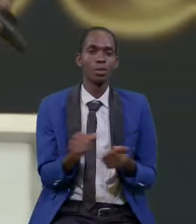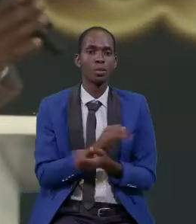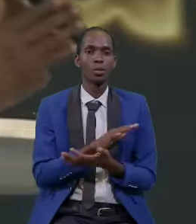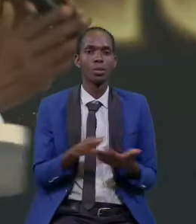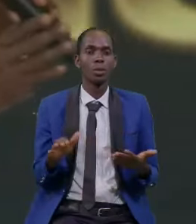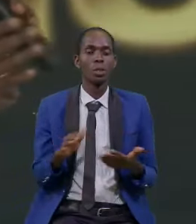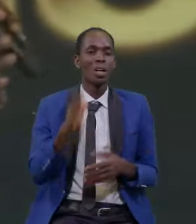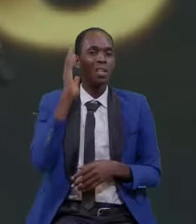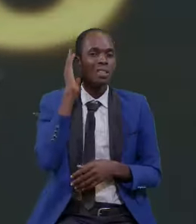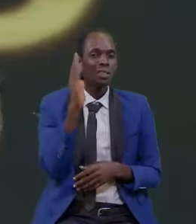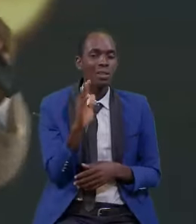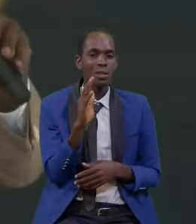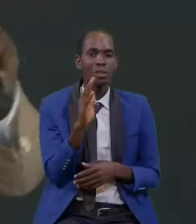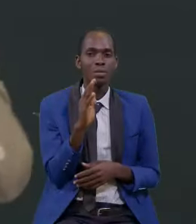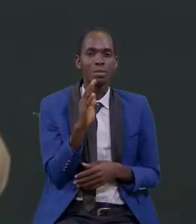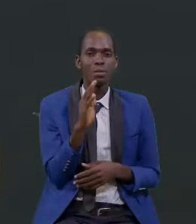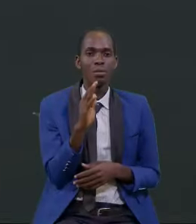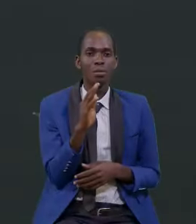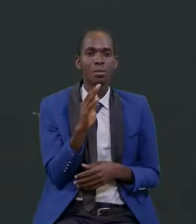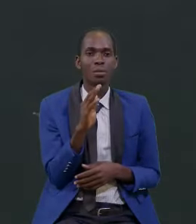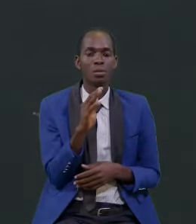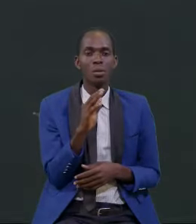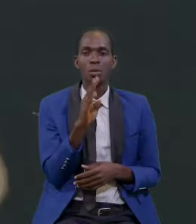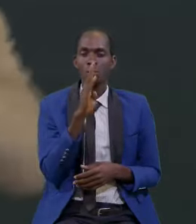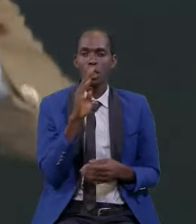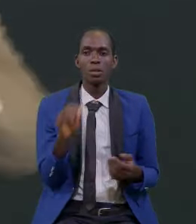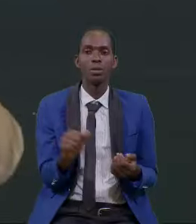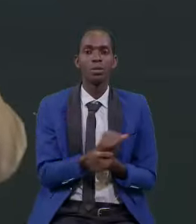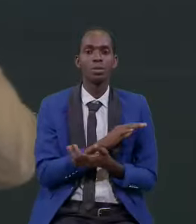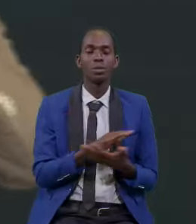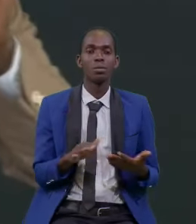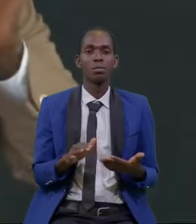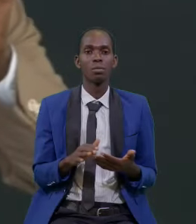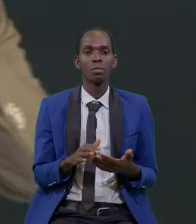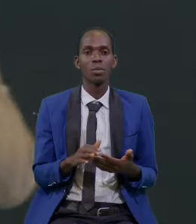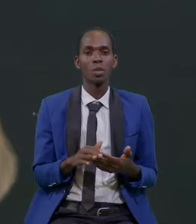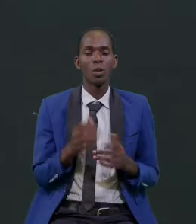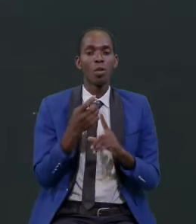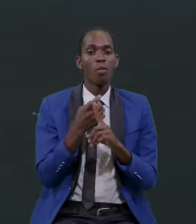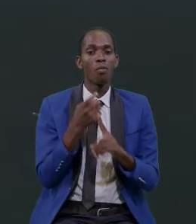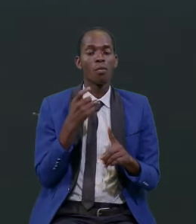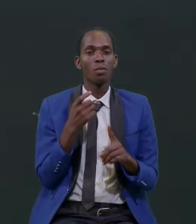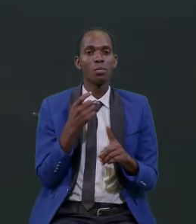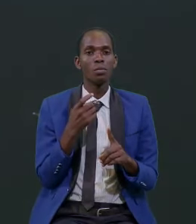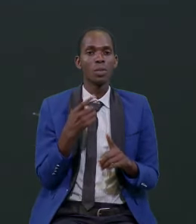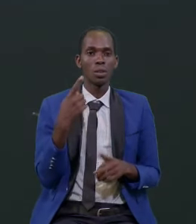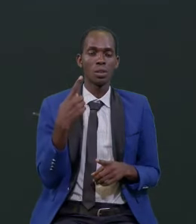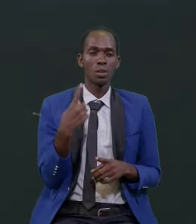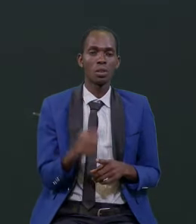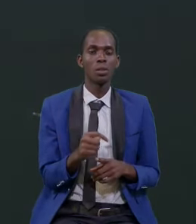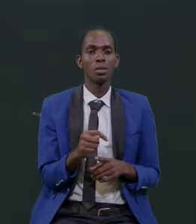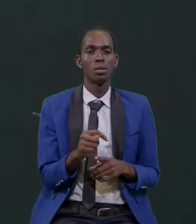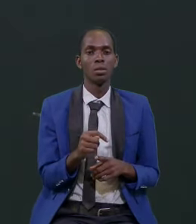shall be destroyed from the assembly of